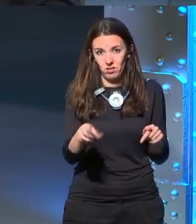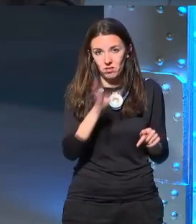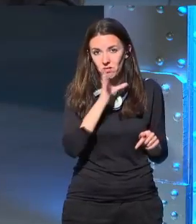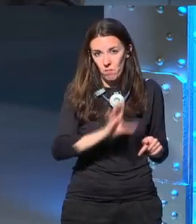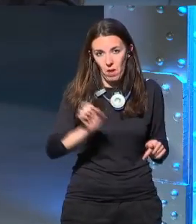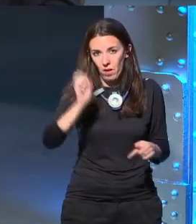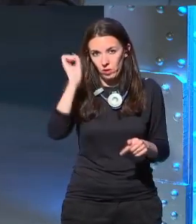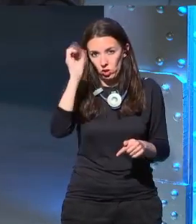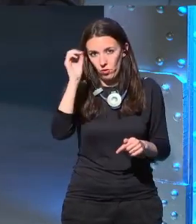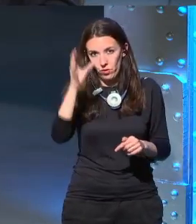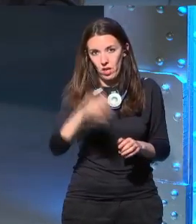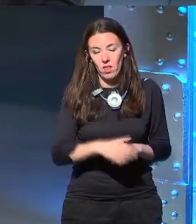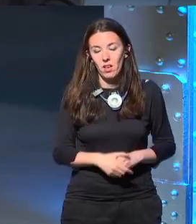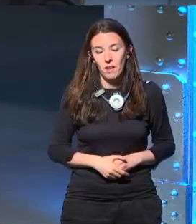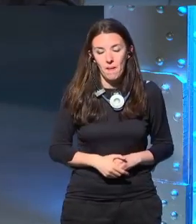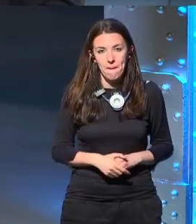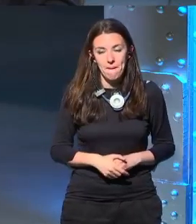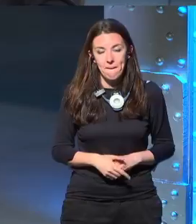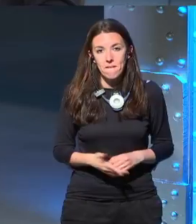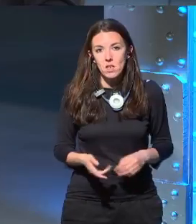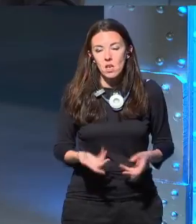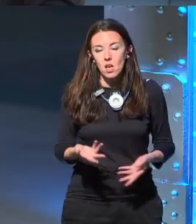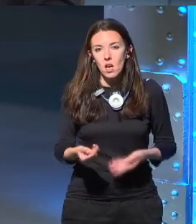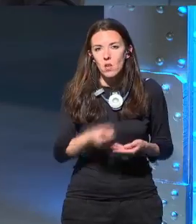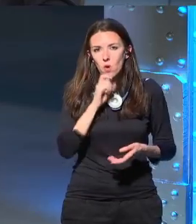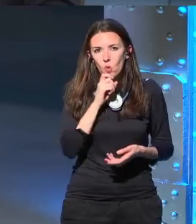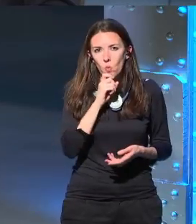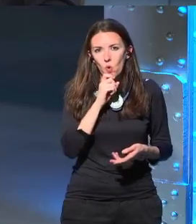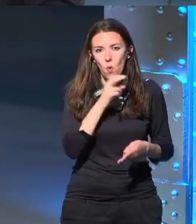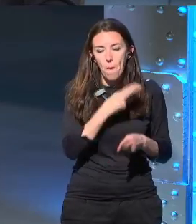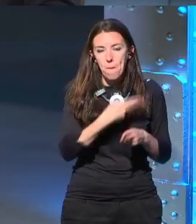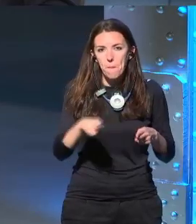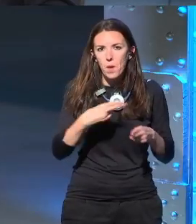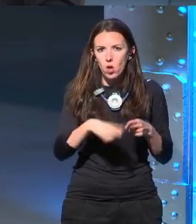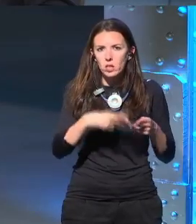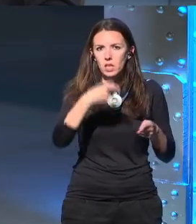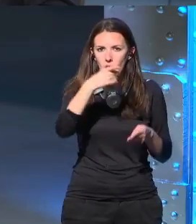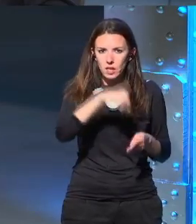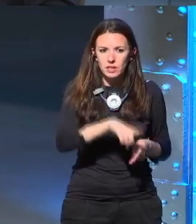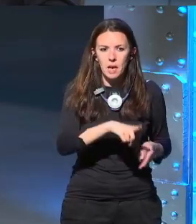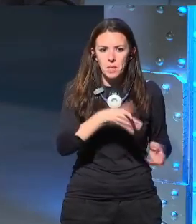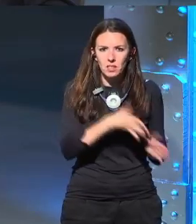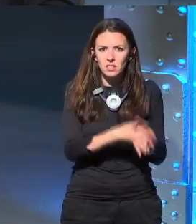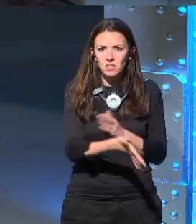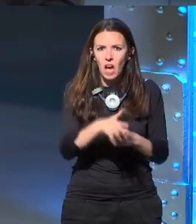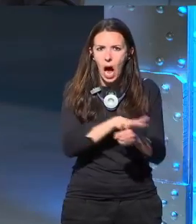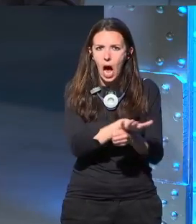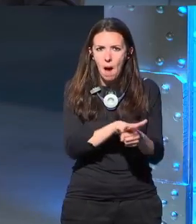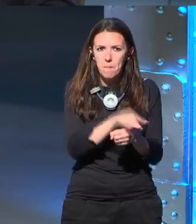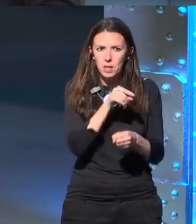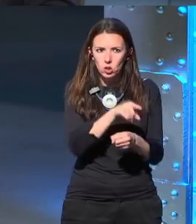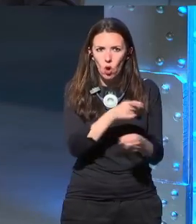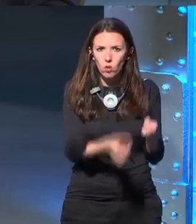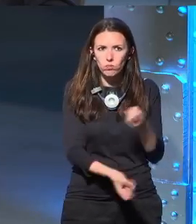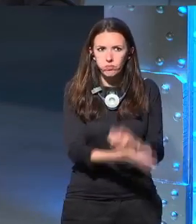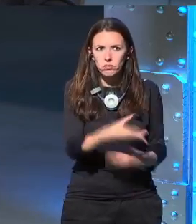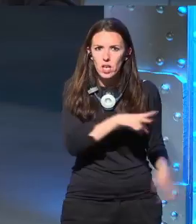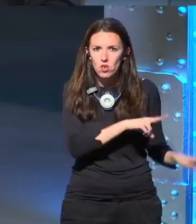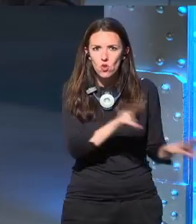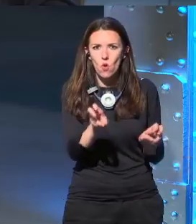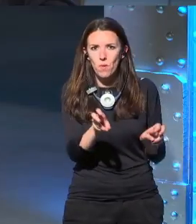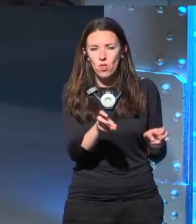audience, this great speech. How can we do so that policy can be a